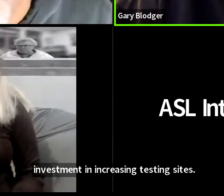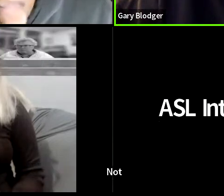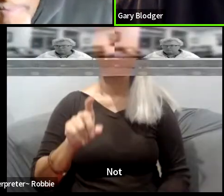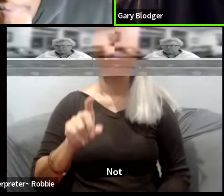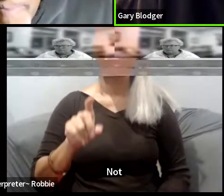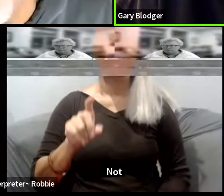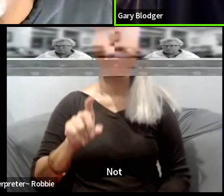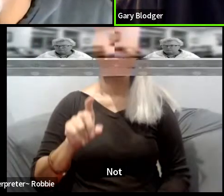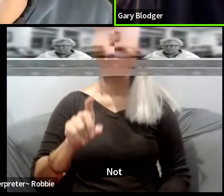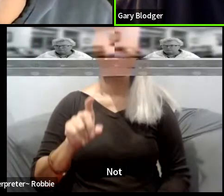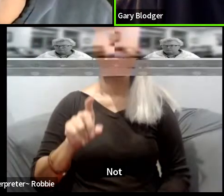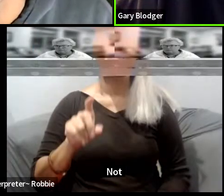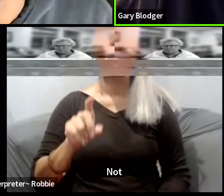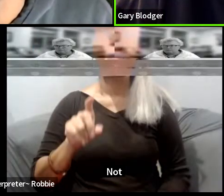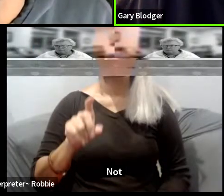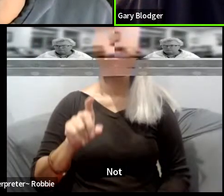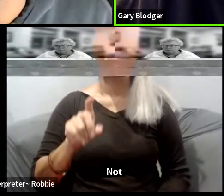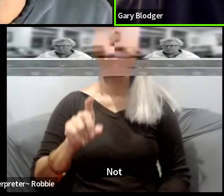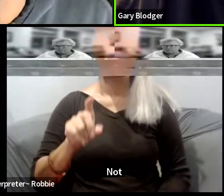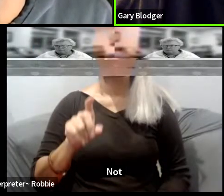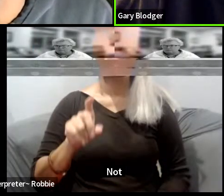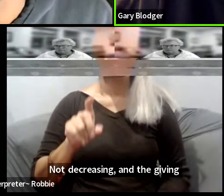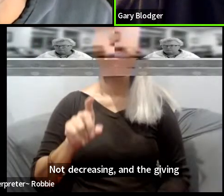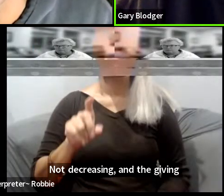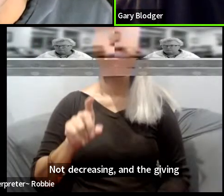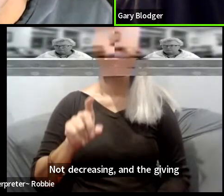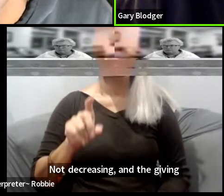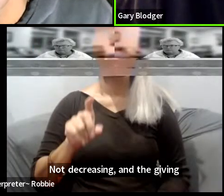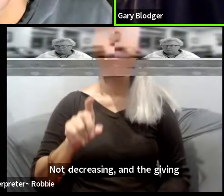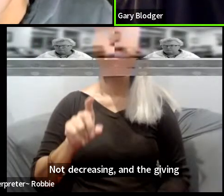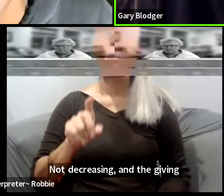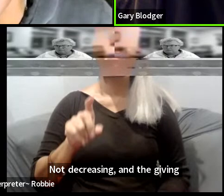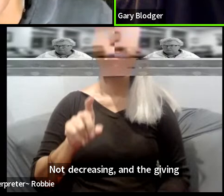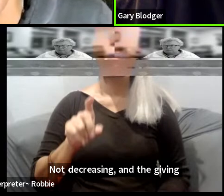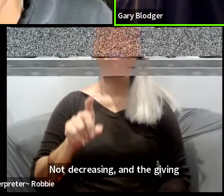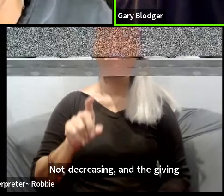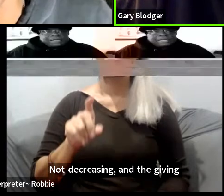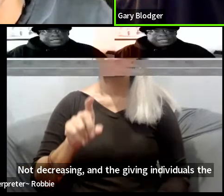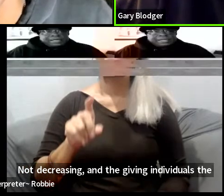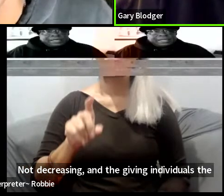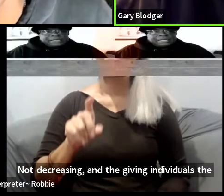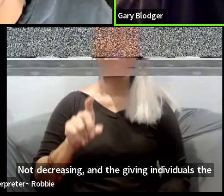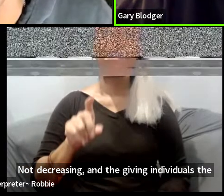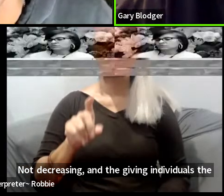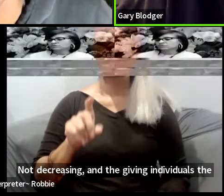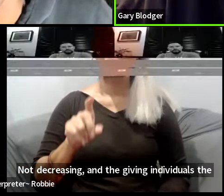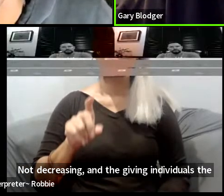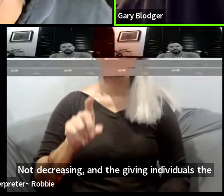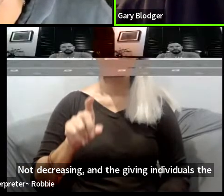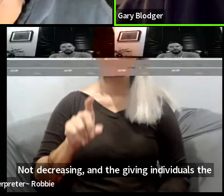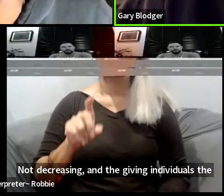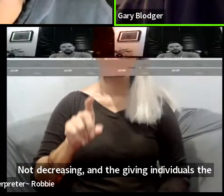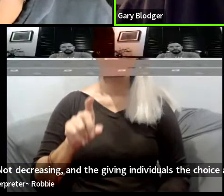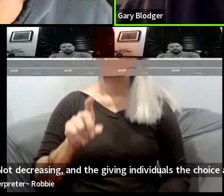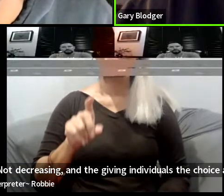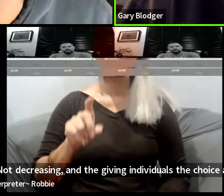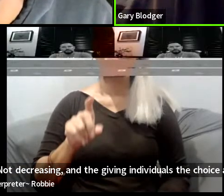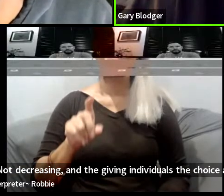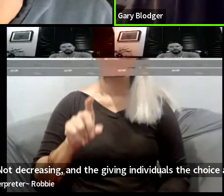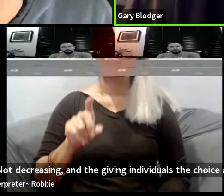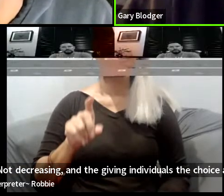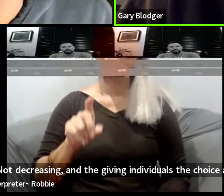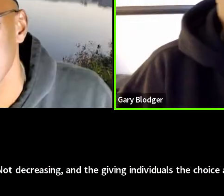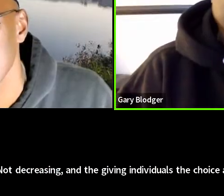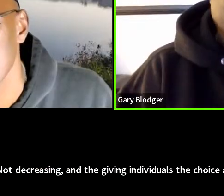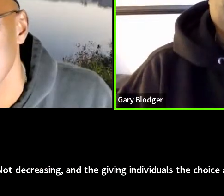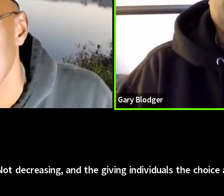the giving individuals the choice as to whether to home test as opposed